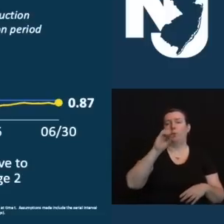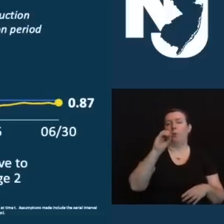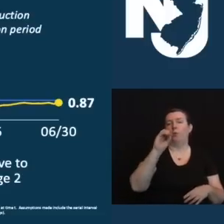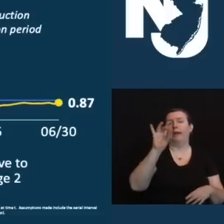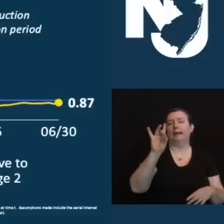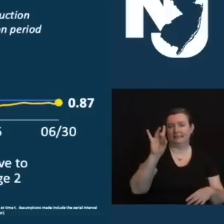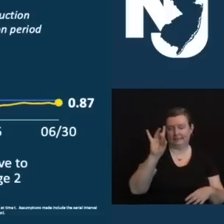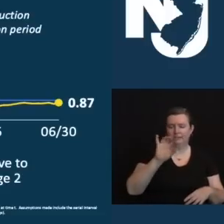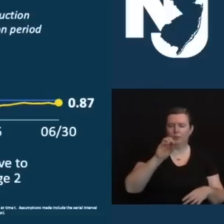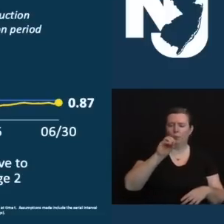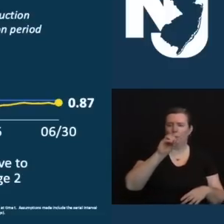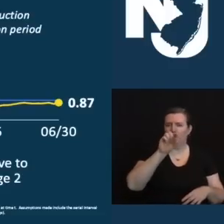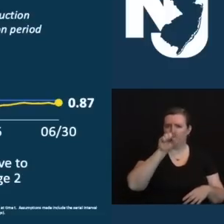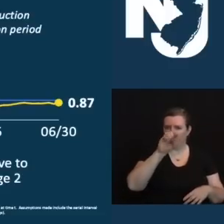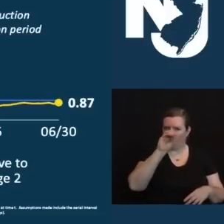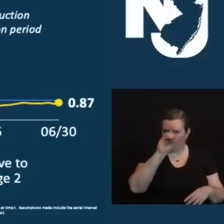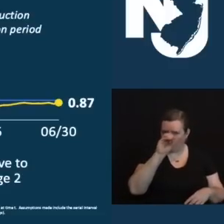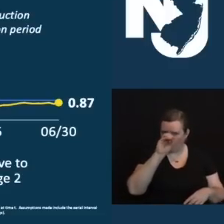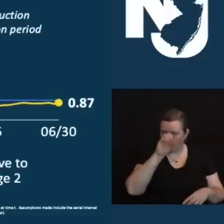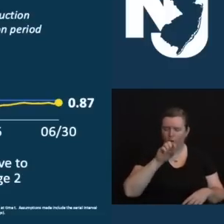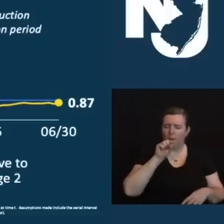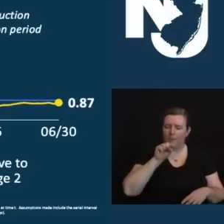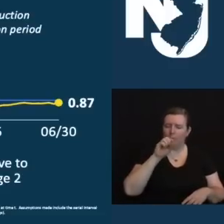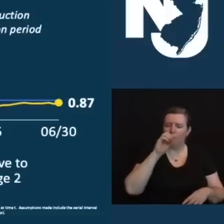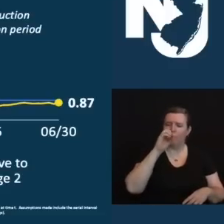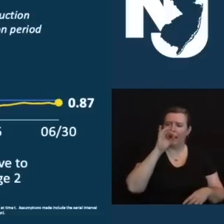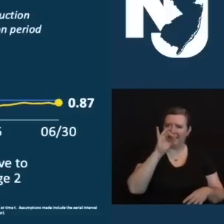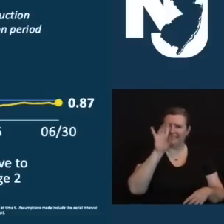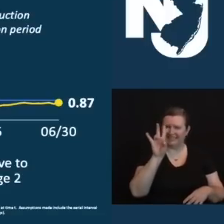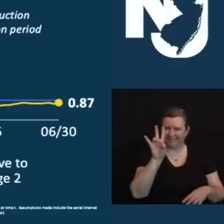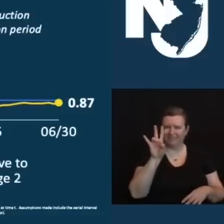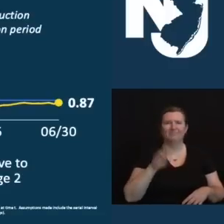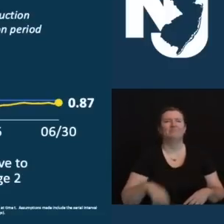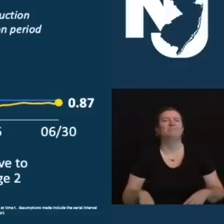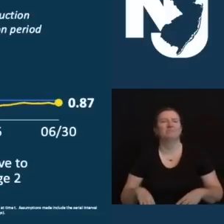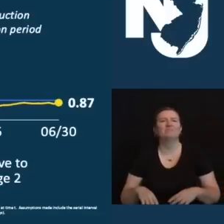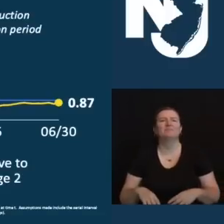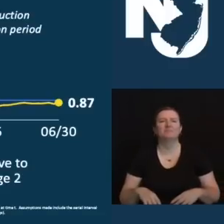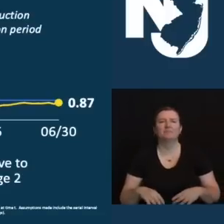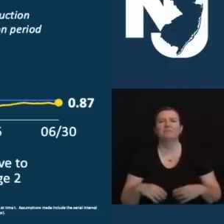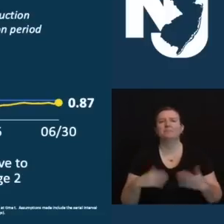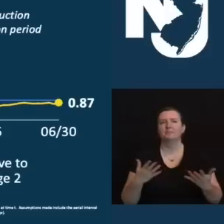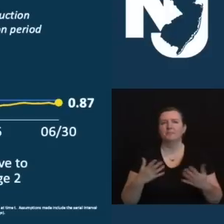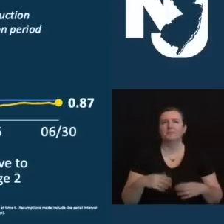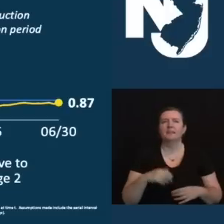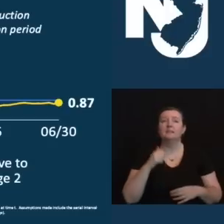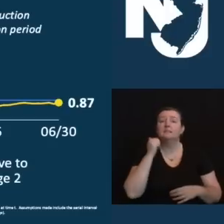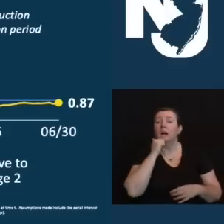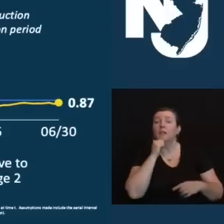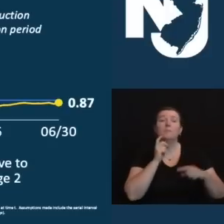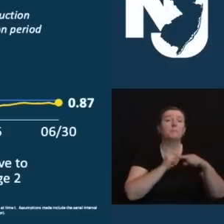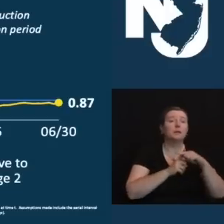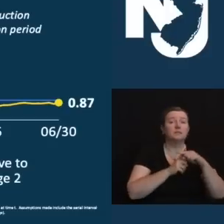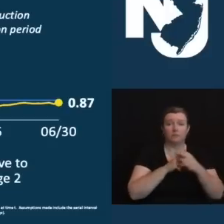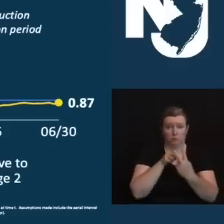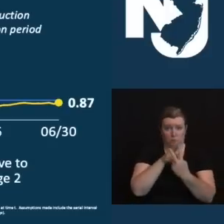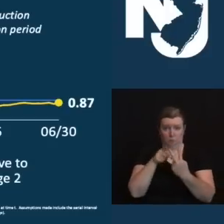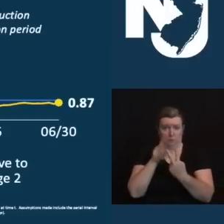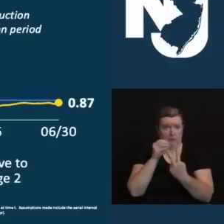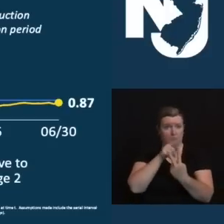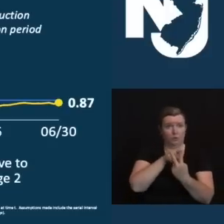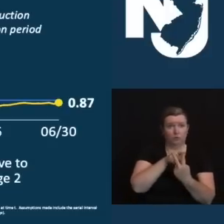0.87. Again, RT, rate of transmission, as you see, and the daily spot positivity rate give us our best picture of